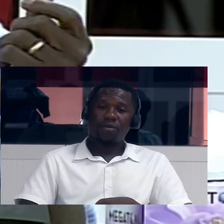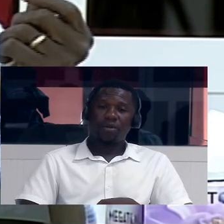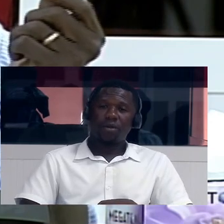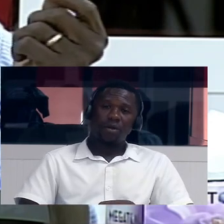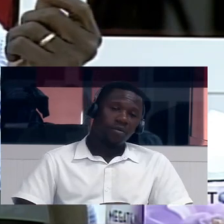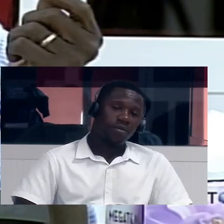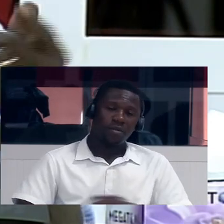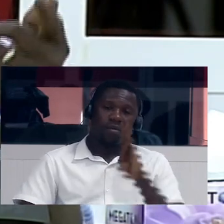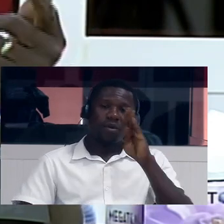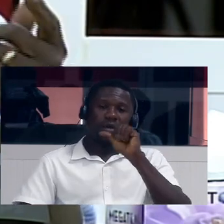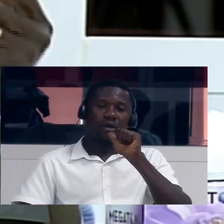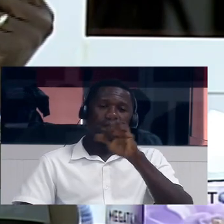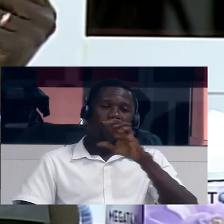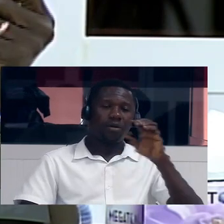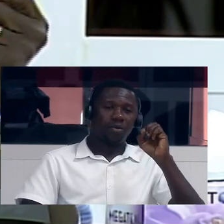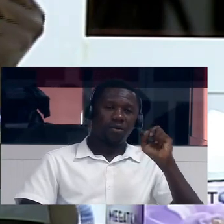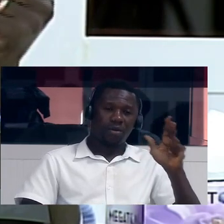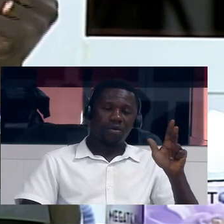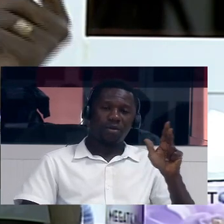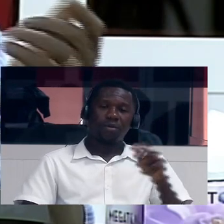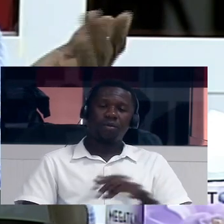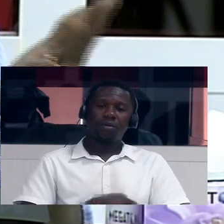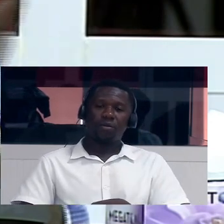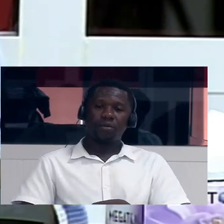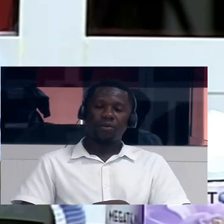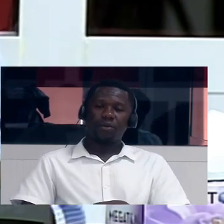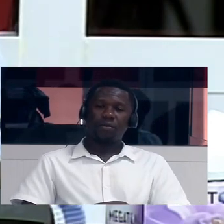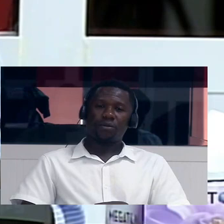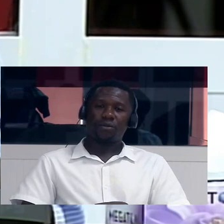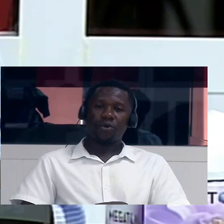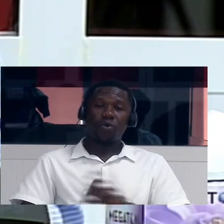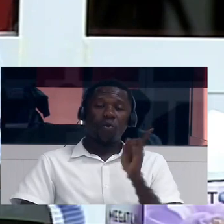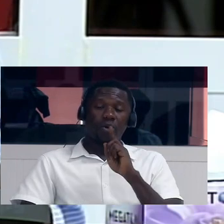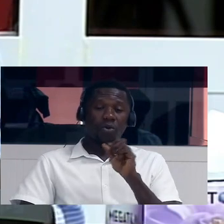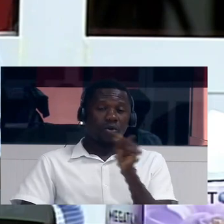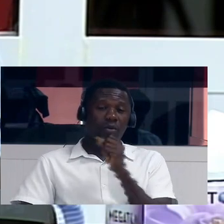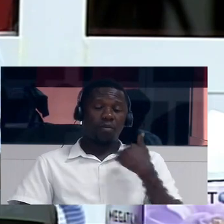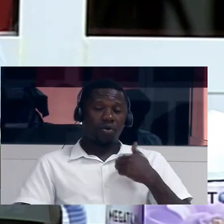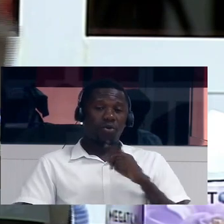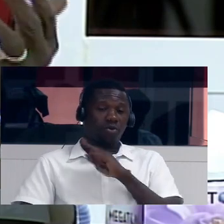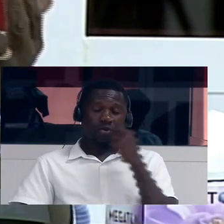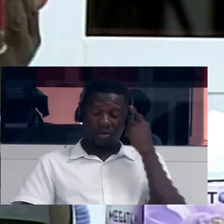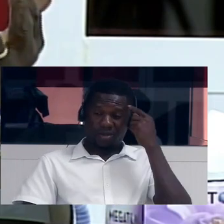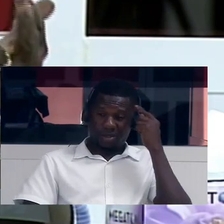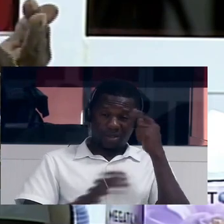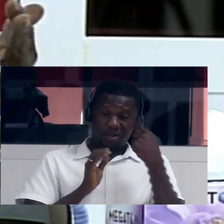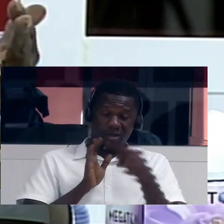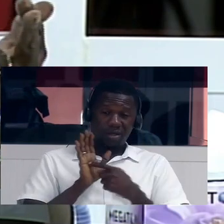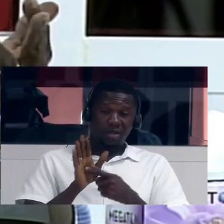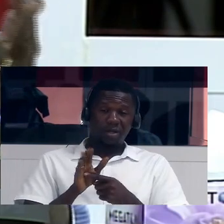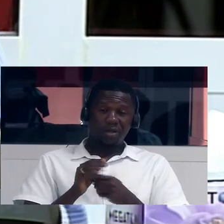Barry. Barrow, I beg your pardon. What some people don't realize is, growing